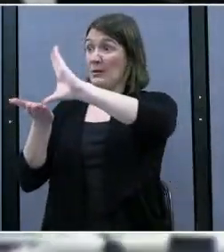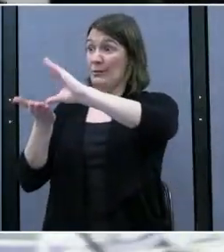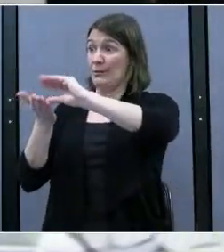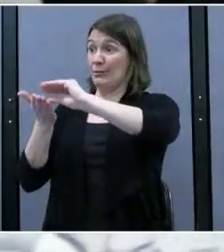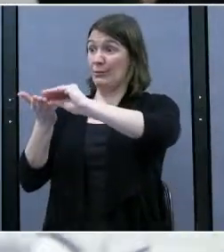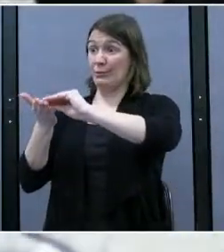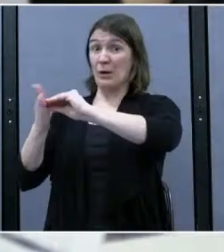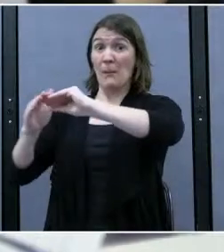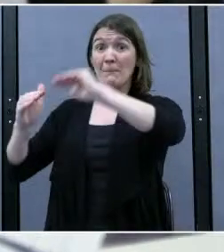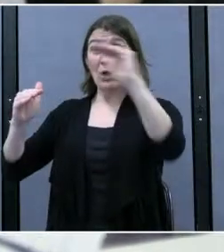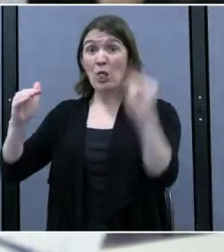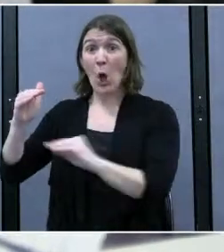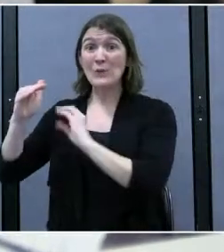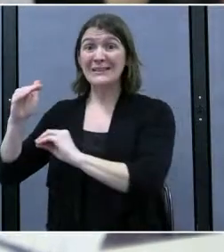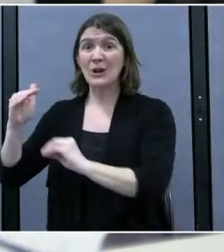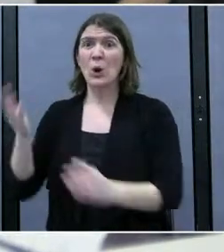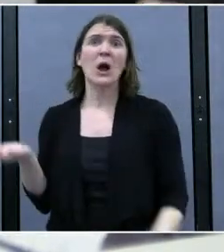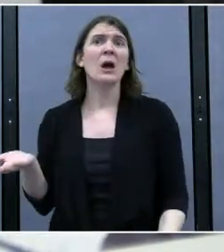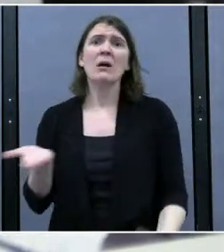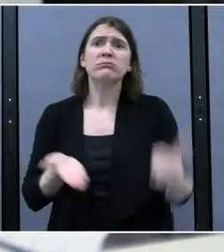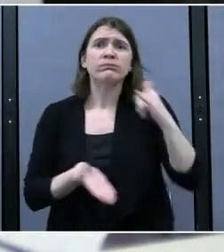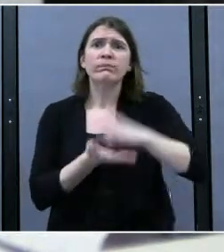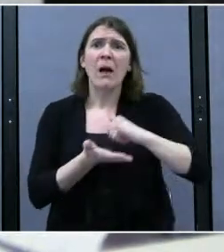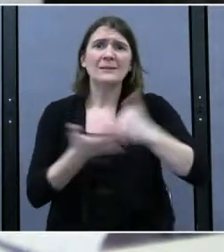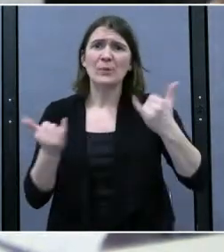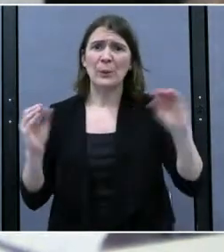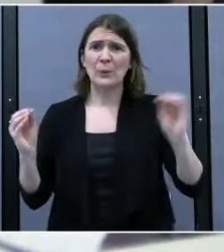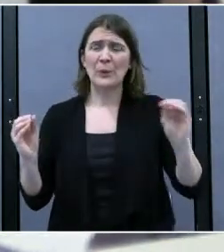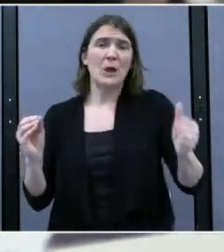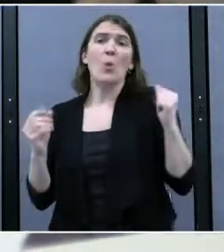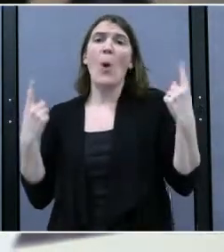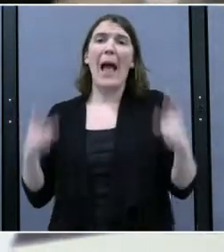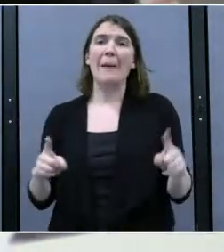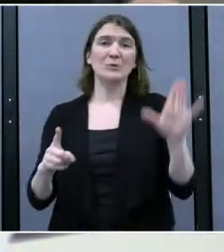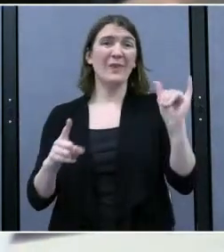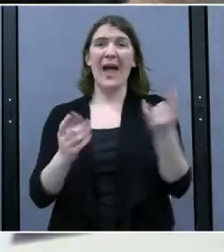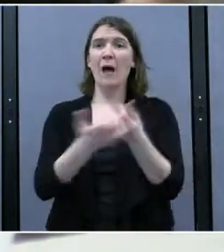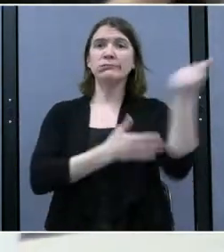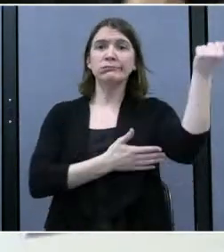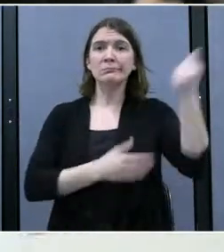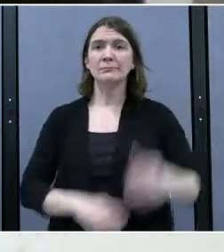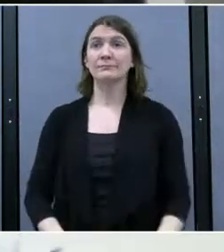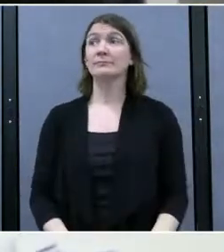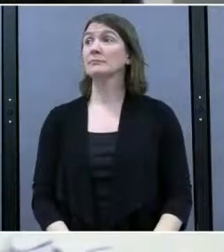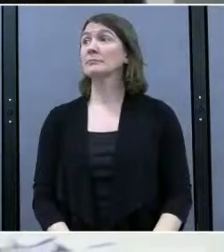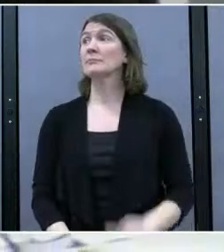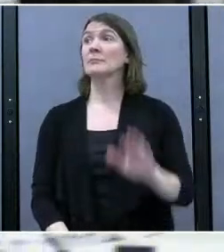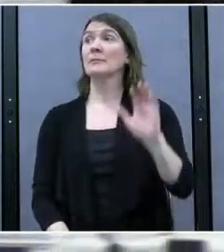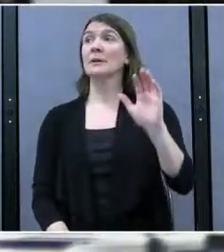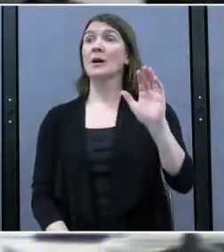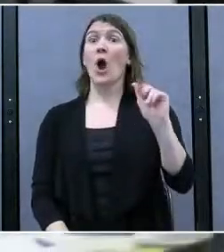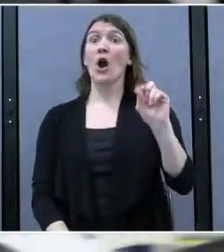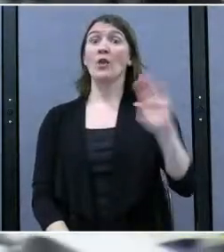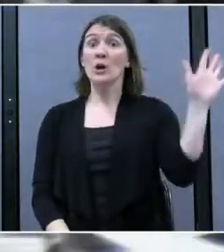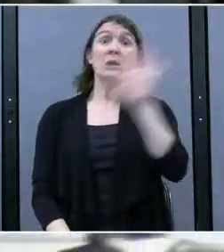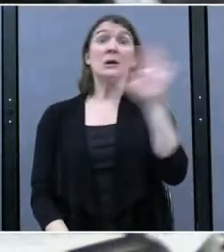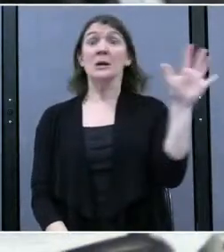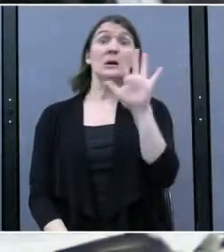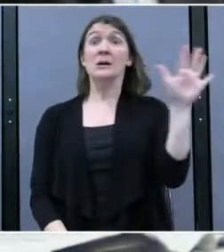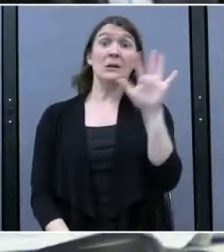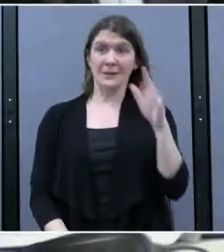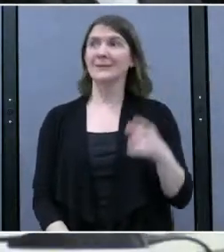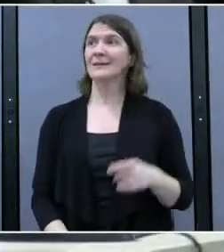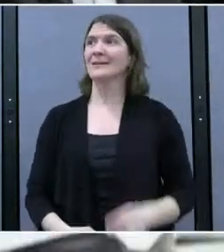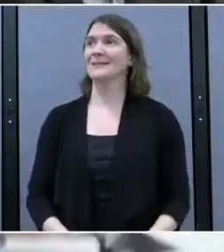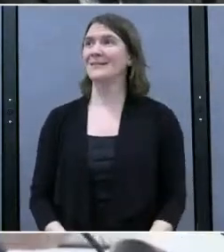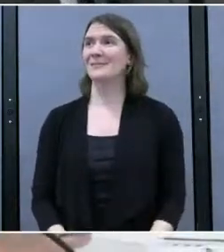below zero, and that's not the case. Okay. Arthur Davis is frantically gesturing at me.